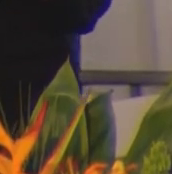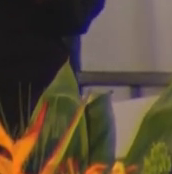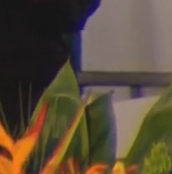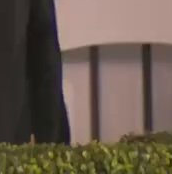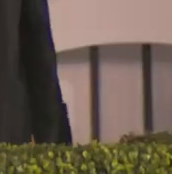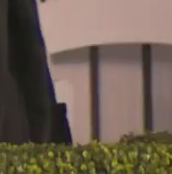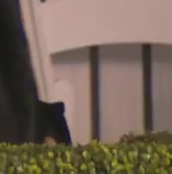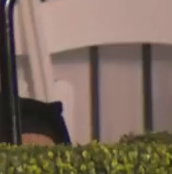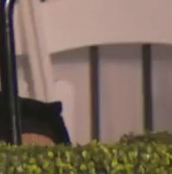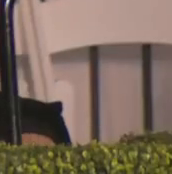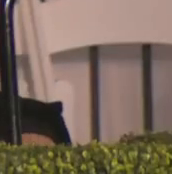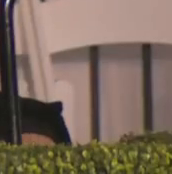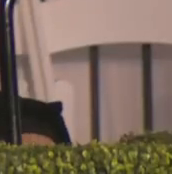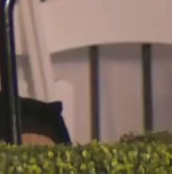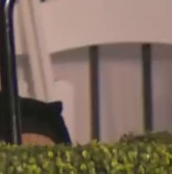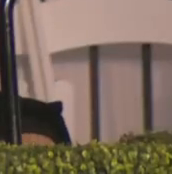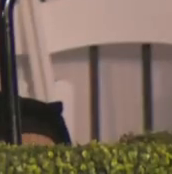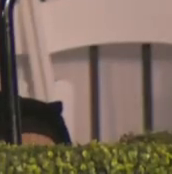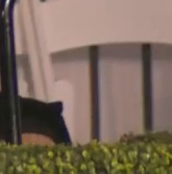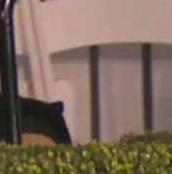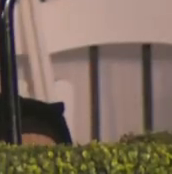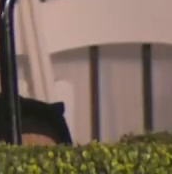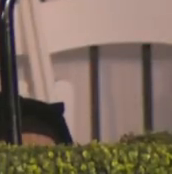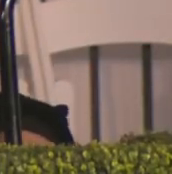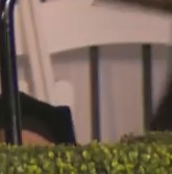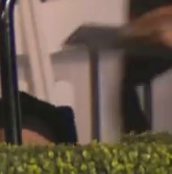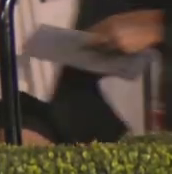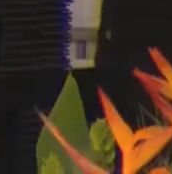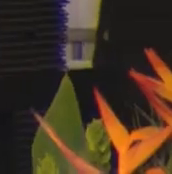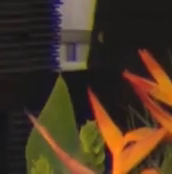Dombrowski. Christian Marroquin.